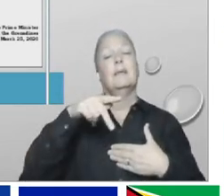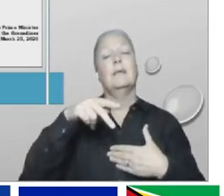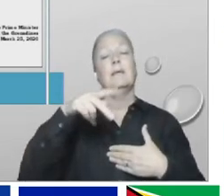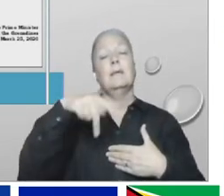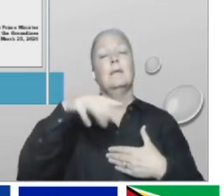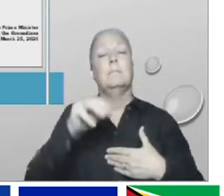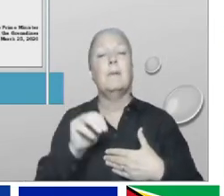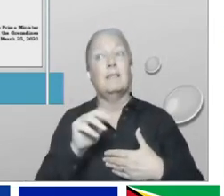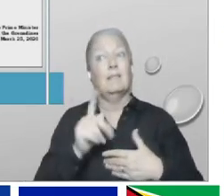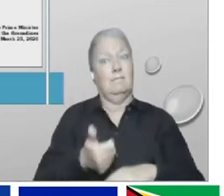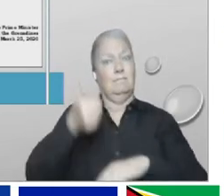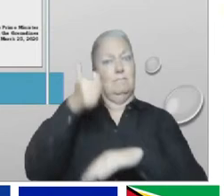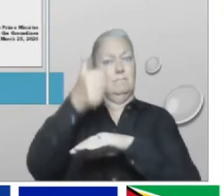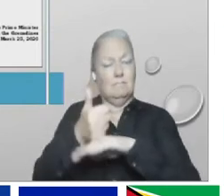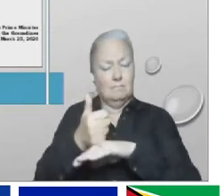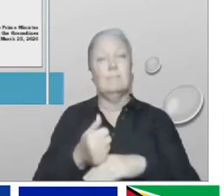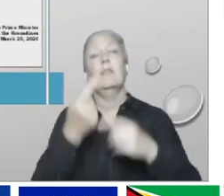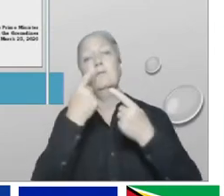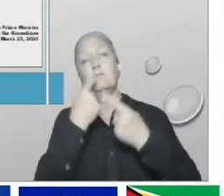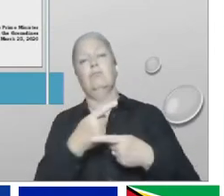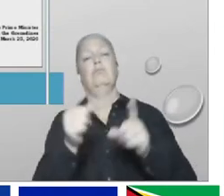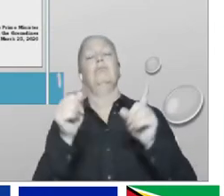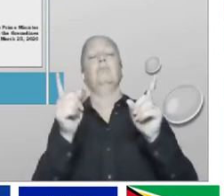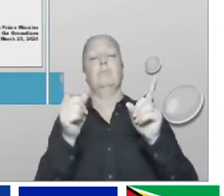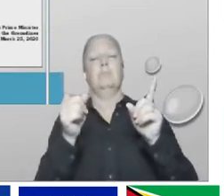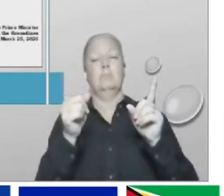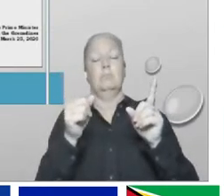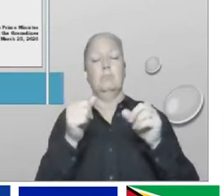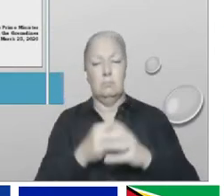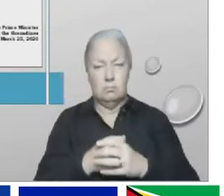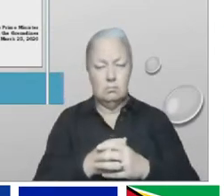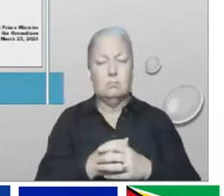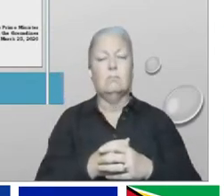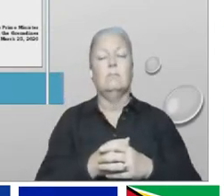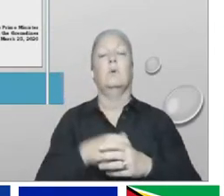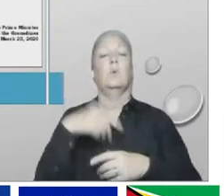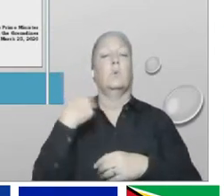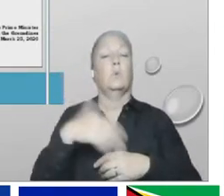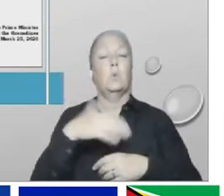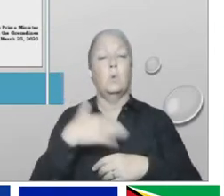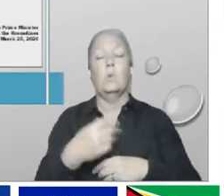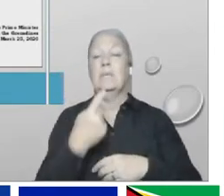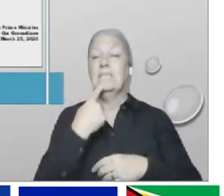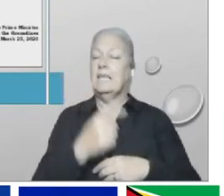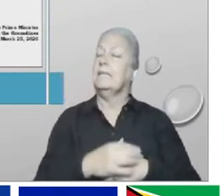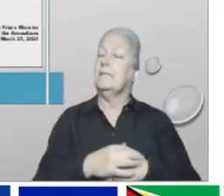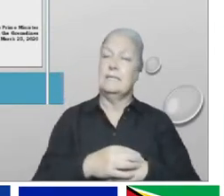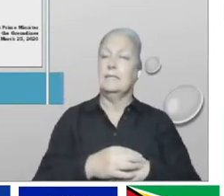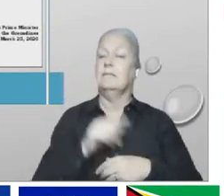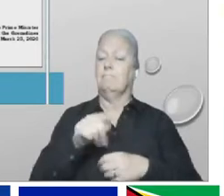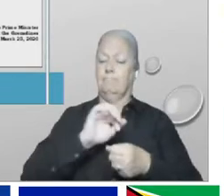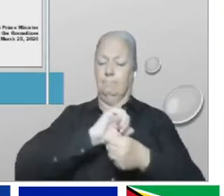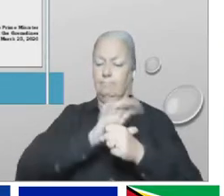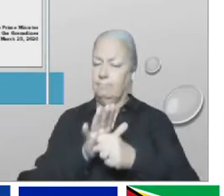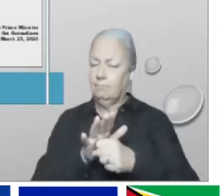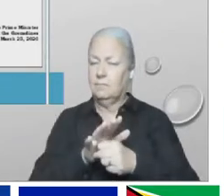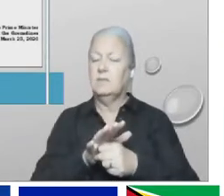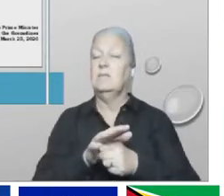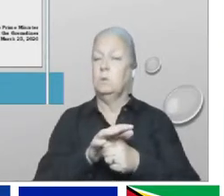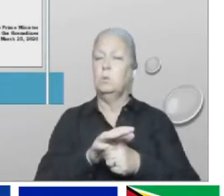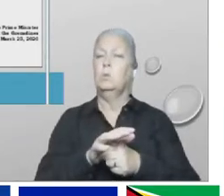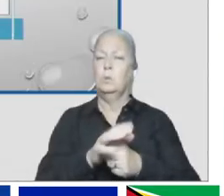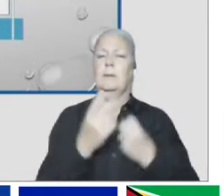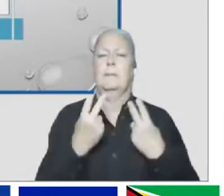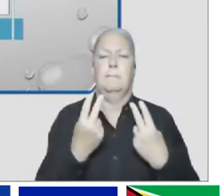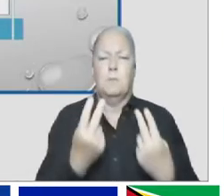the monumental, multidimensional challenge of coronavirus and its consequences. The Prime Minister